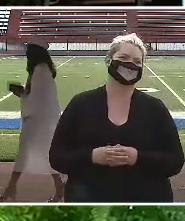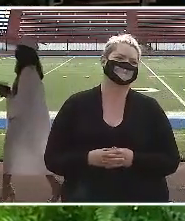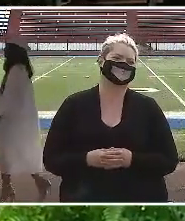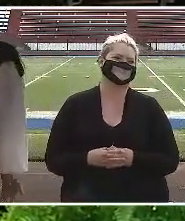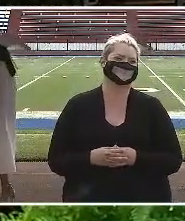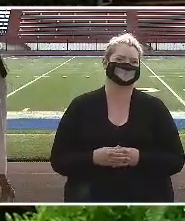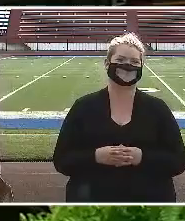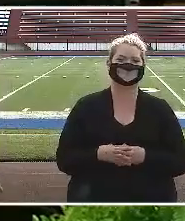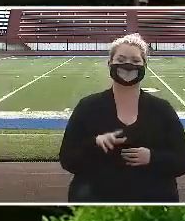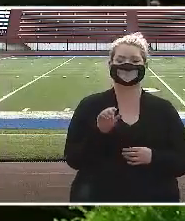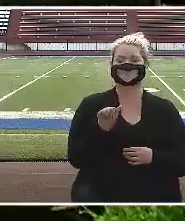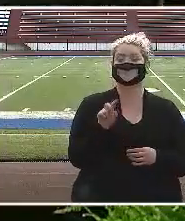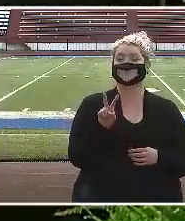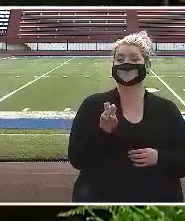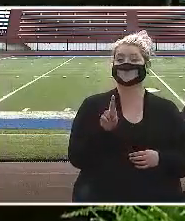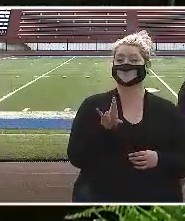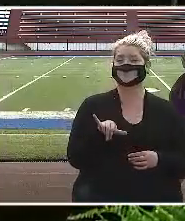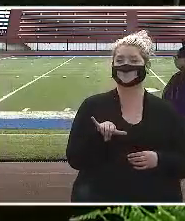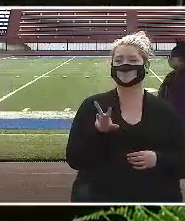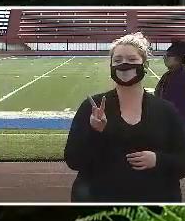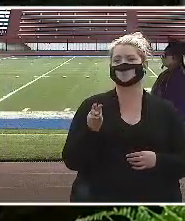Avery Wolf.